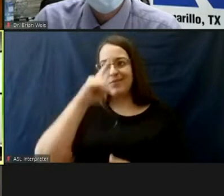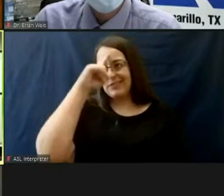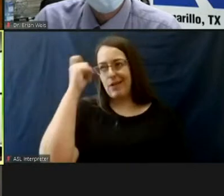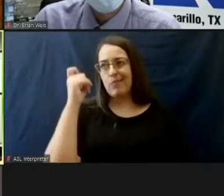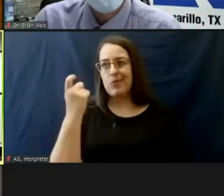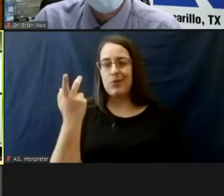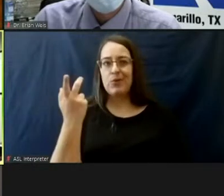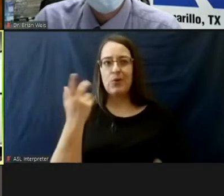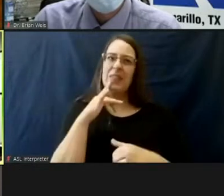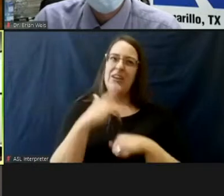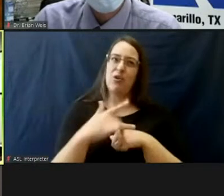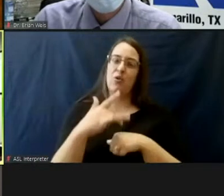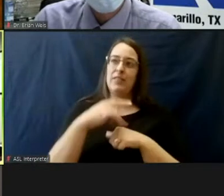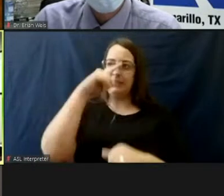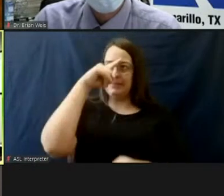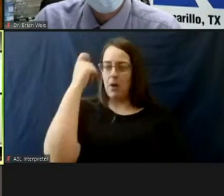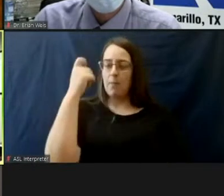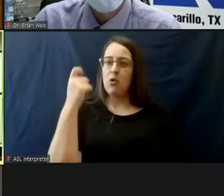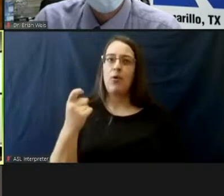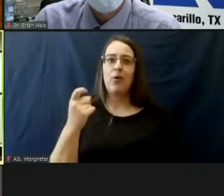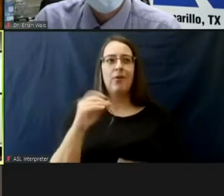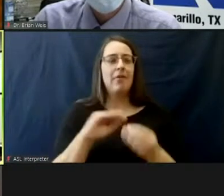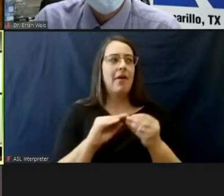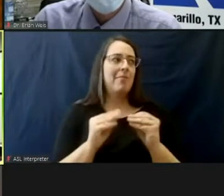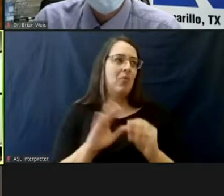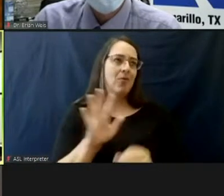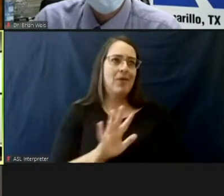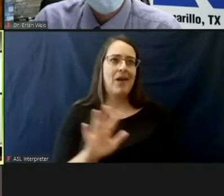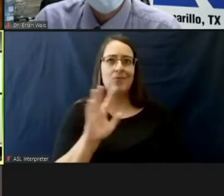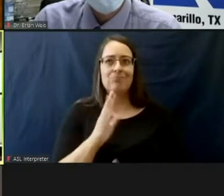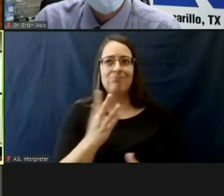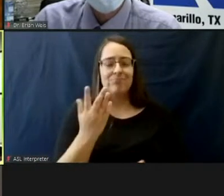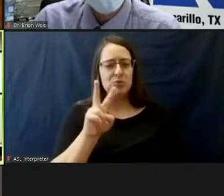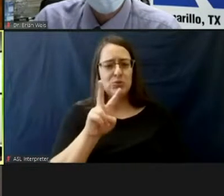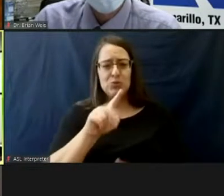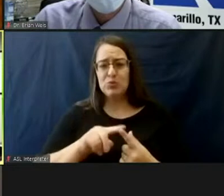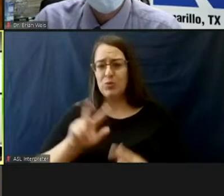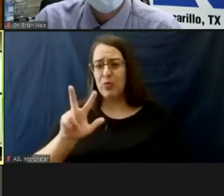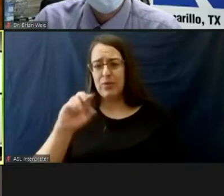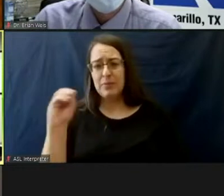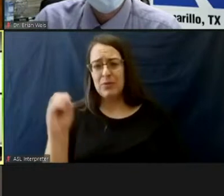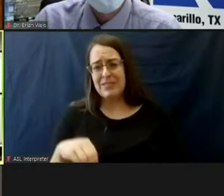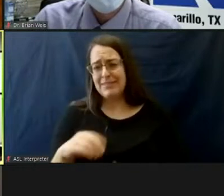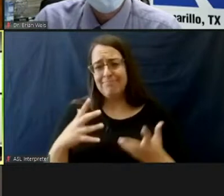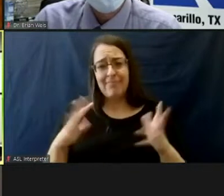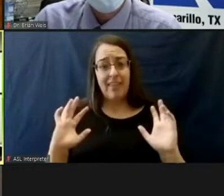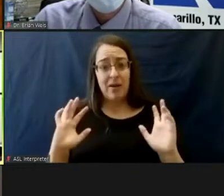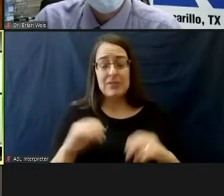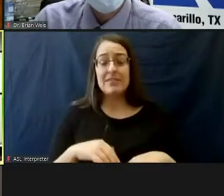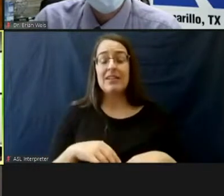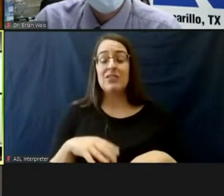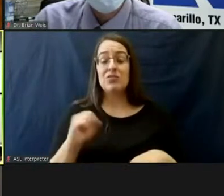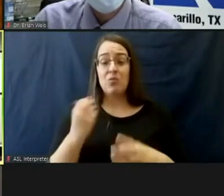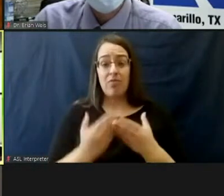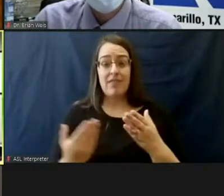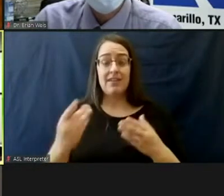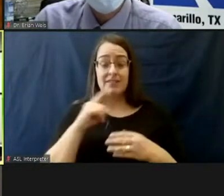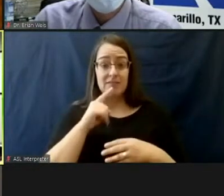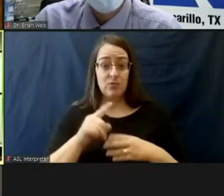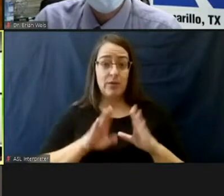say, we were really at about a 2 to 3% positivity rate. So things have really skyrocketed in terms of positives since that time.